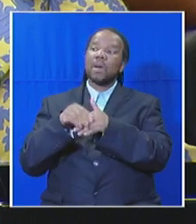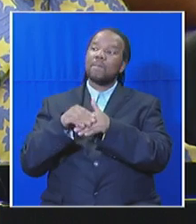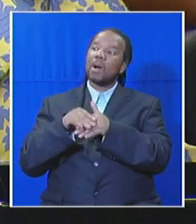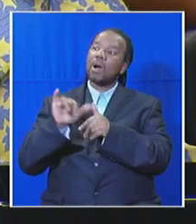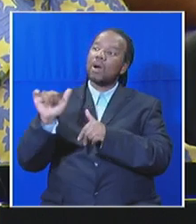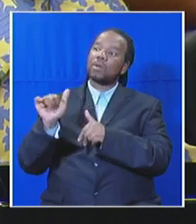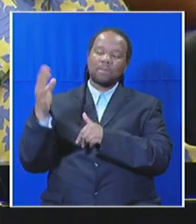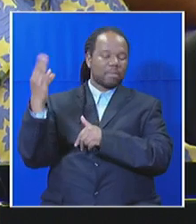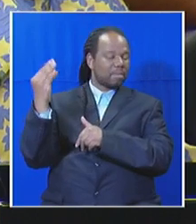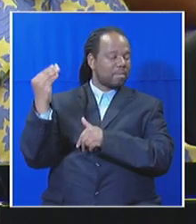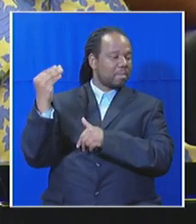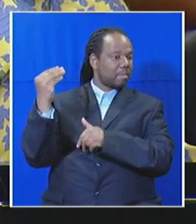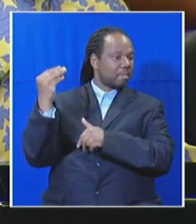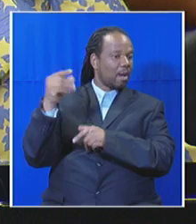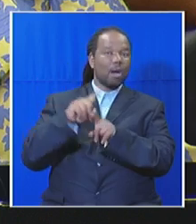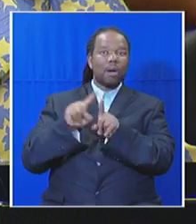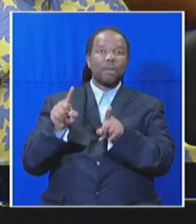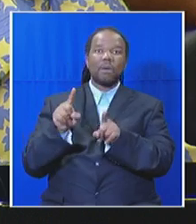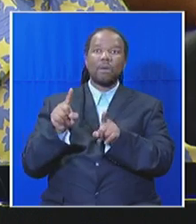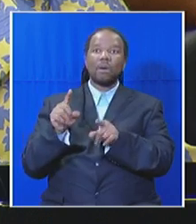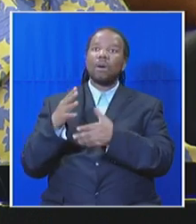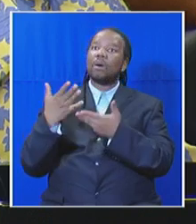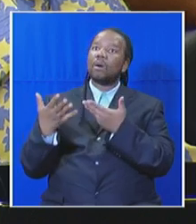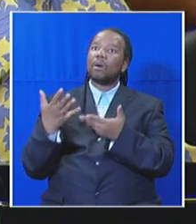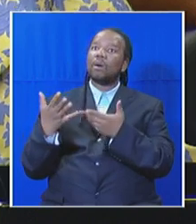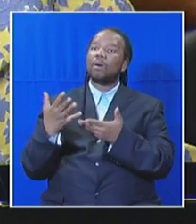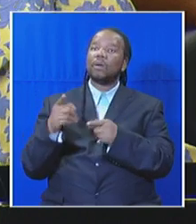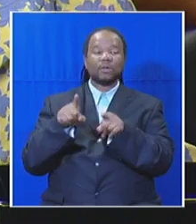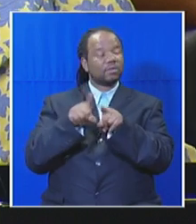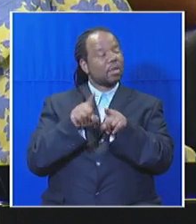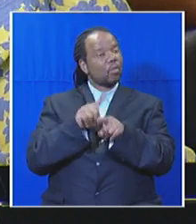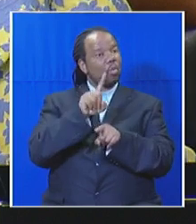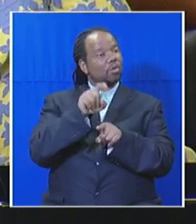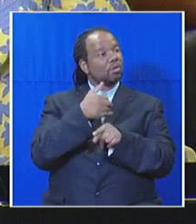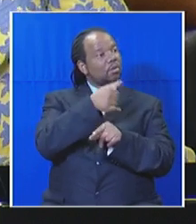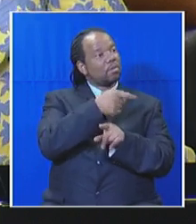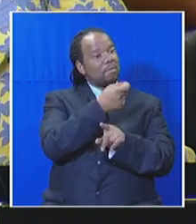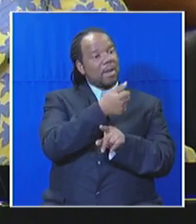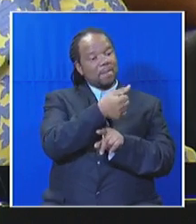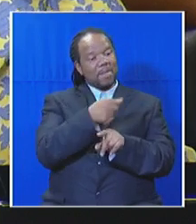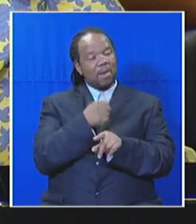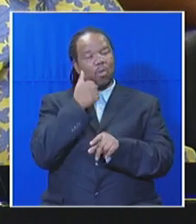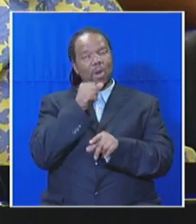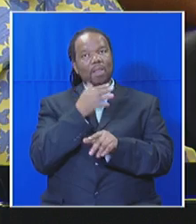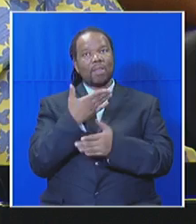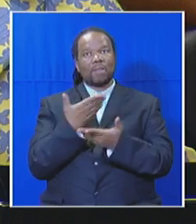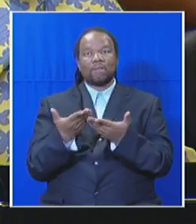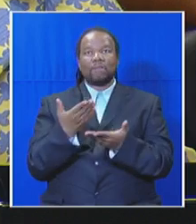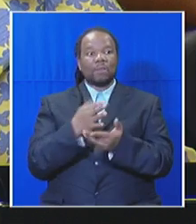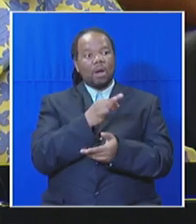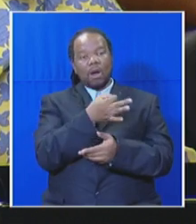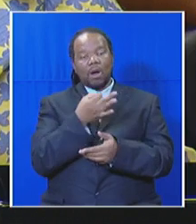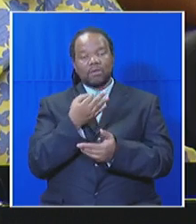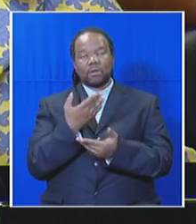he going to pay the money? It's a simple question. It's a simple question. And we're asking at the right platform because this is a question and answer